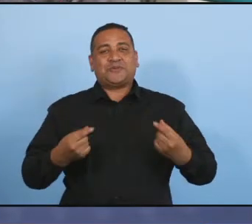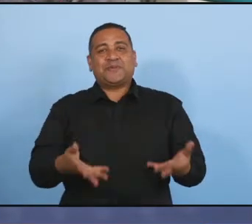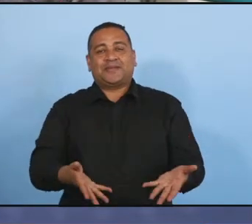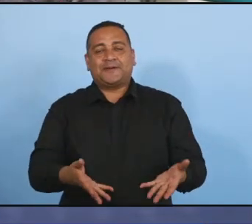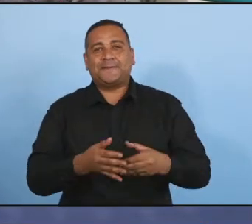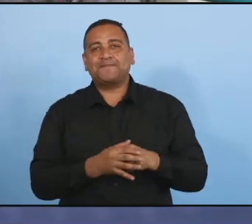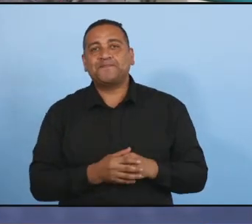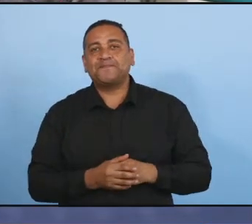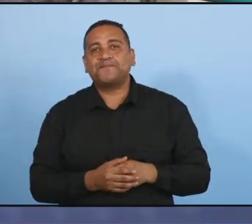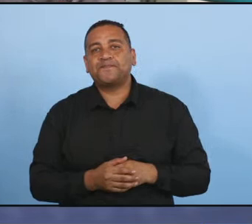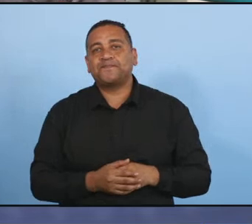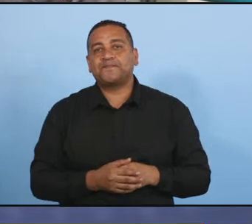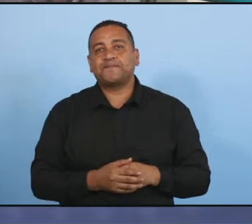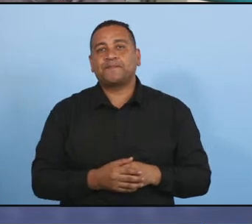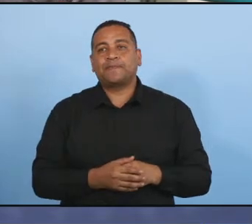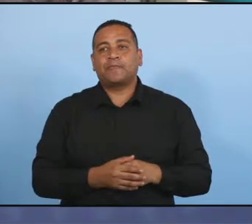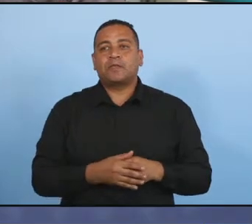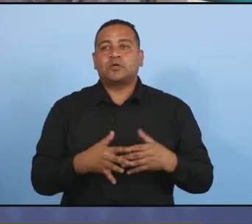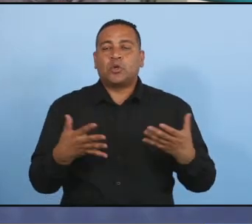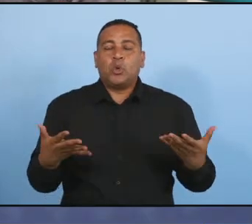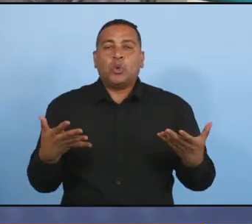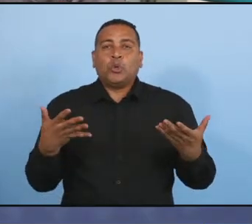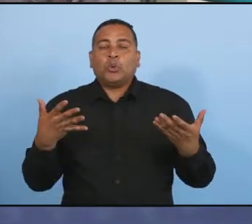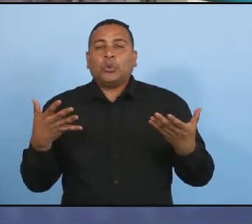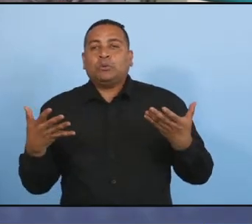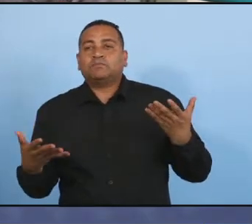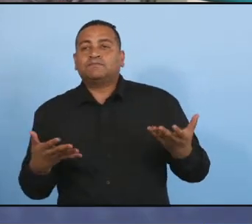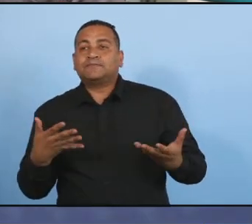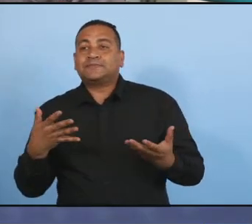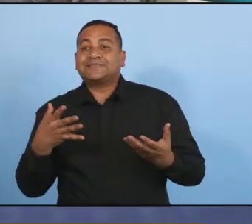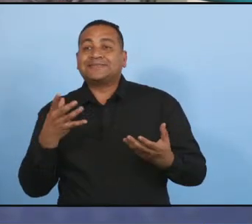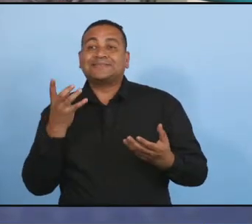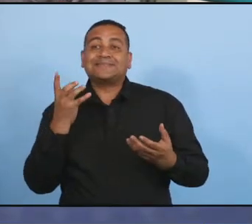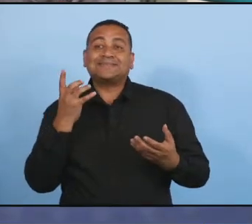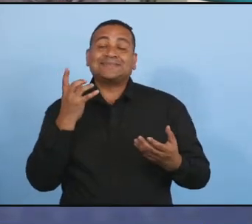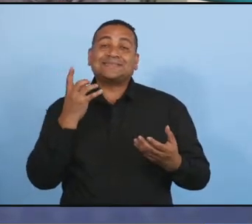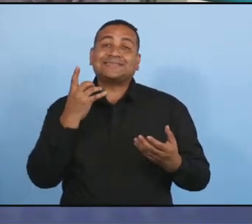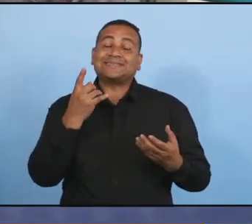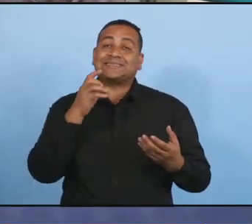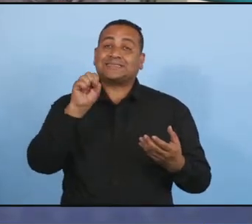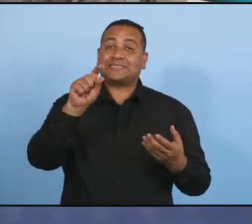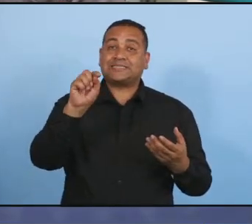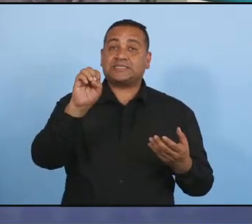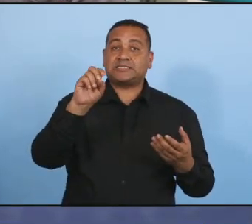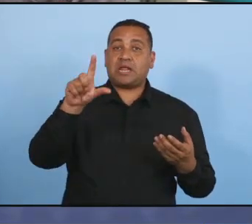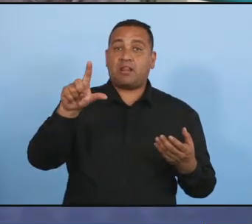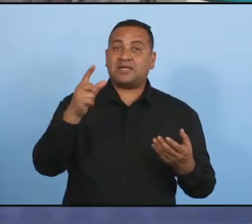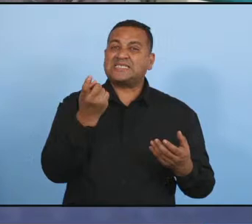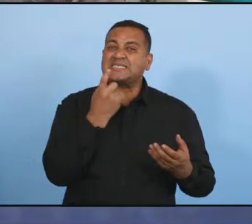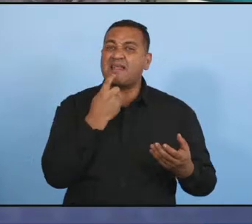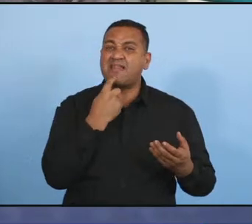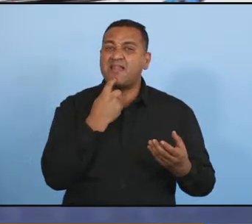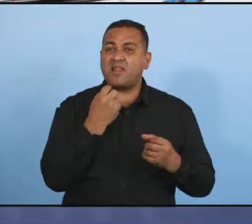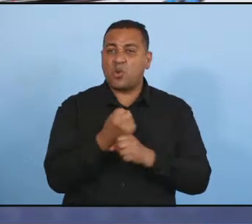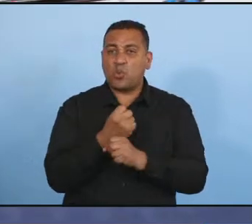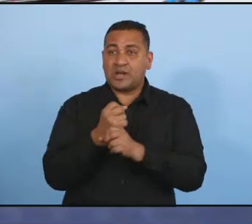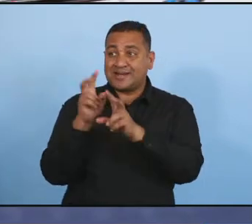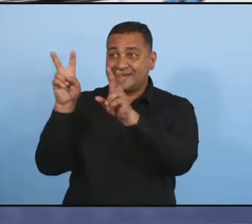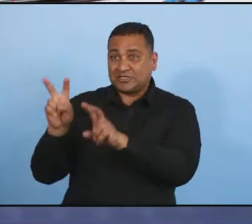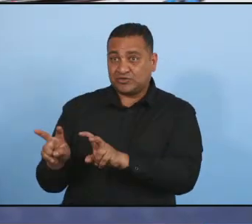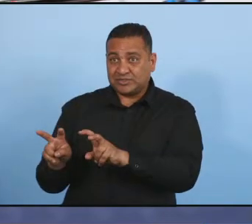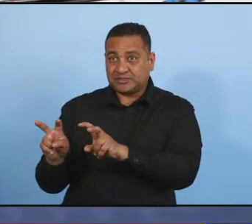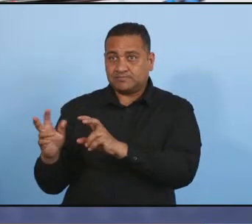combining the metalworks with the electronics, with the pneumatics, and the